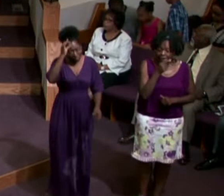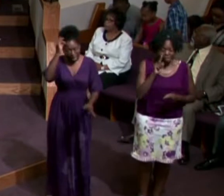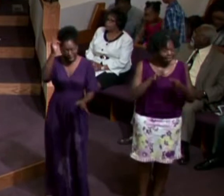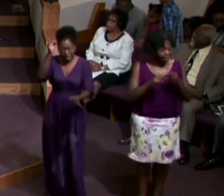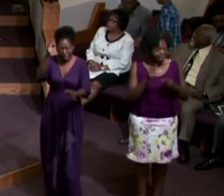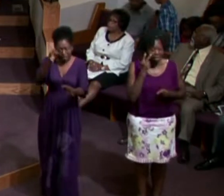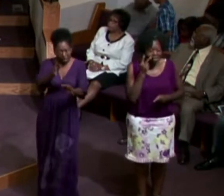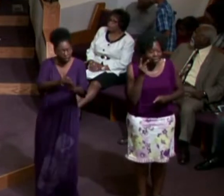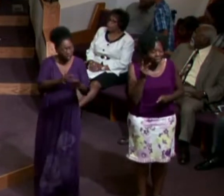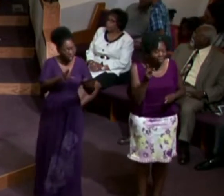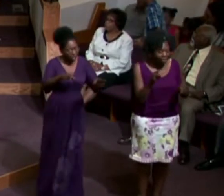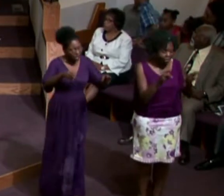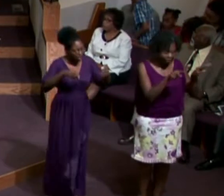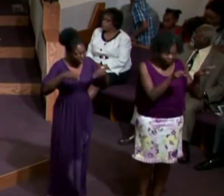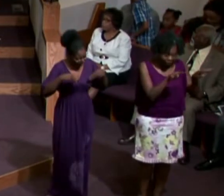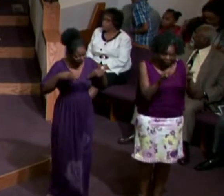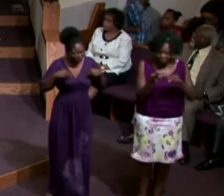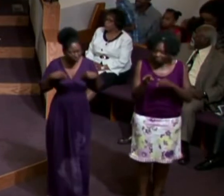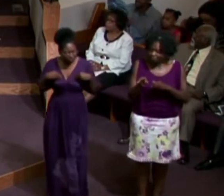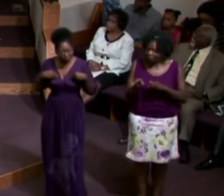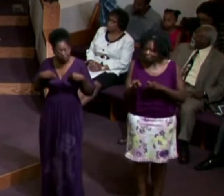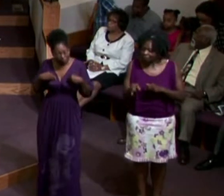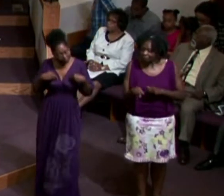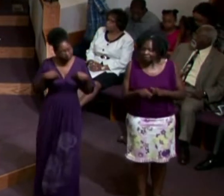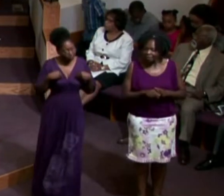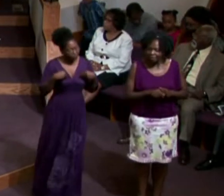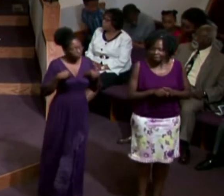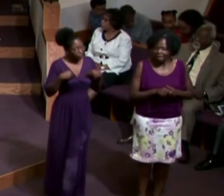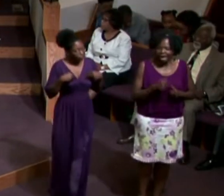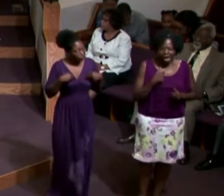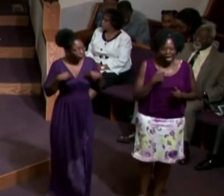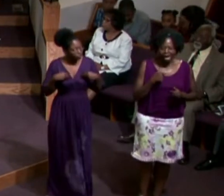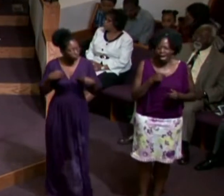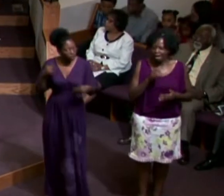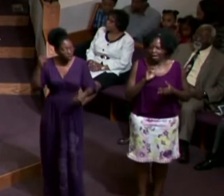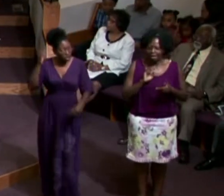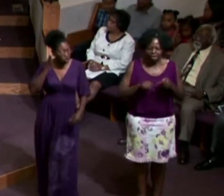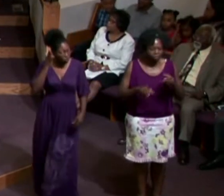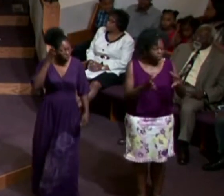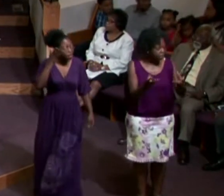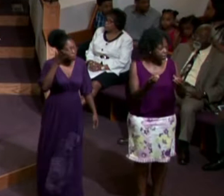my faith I receive it. It will,